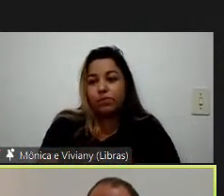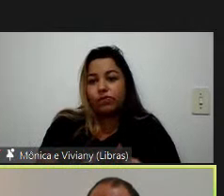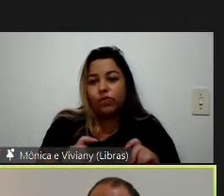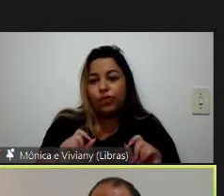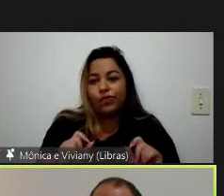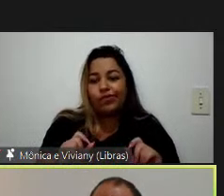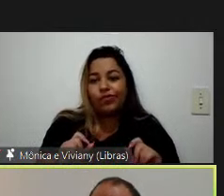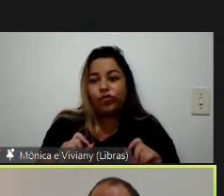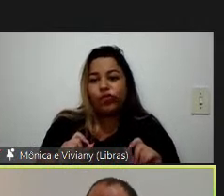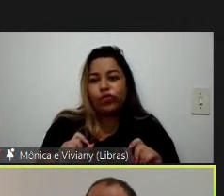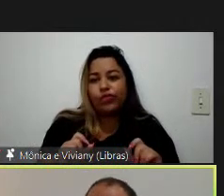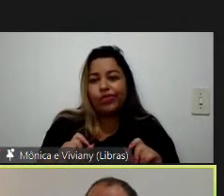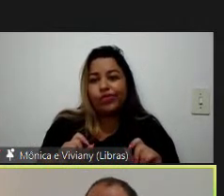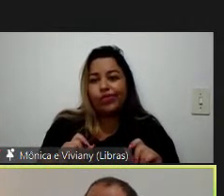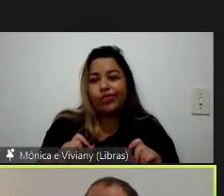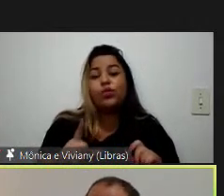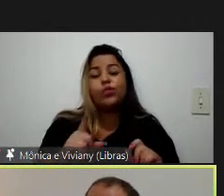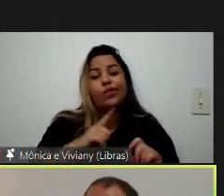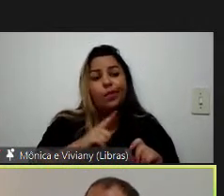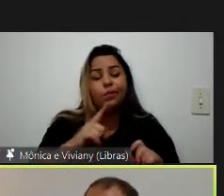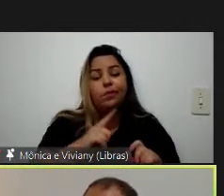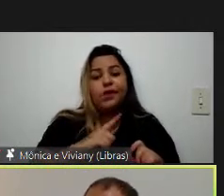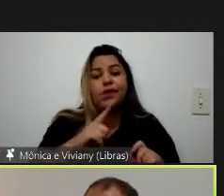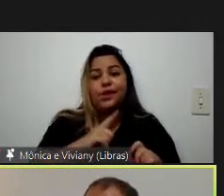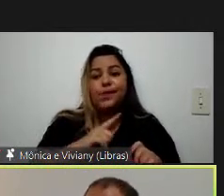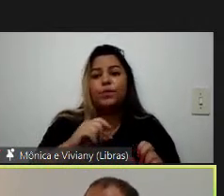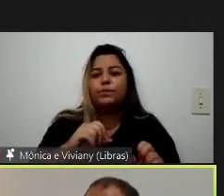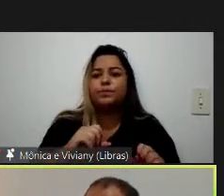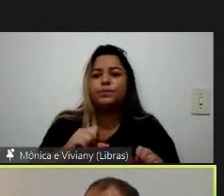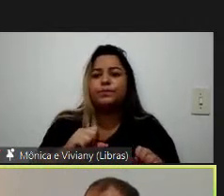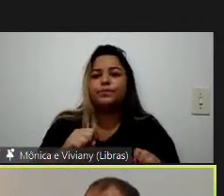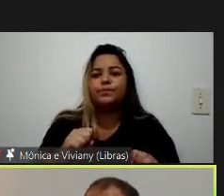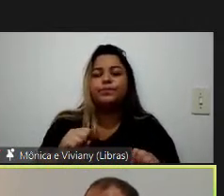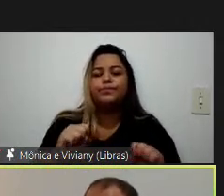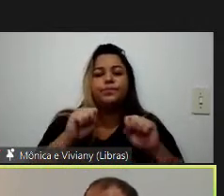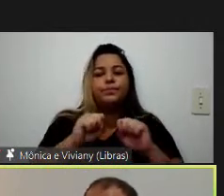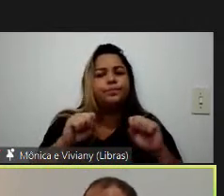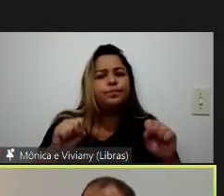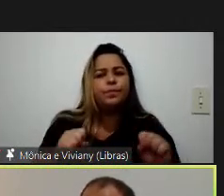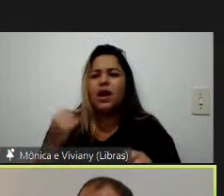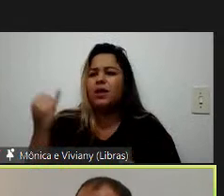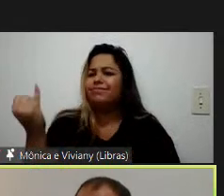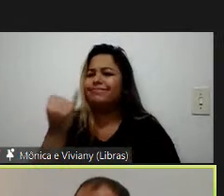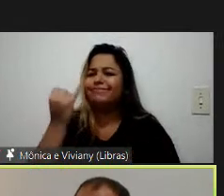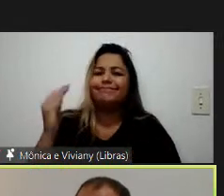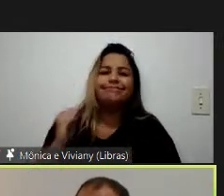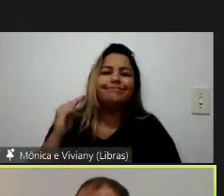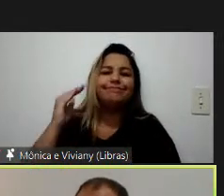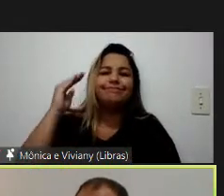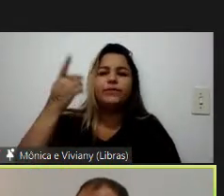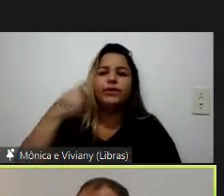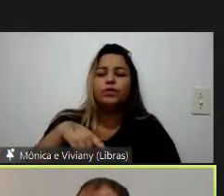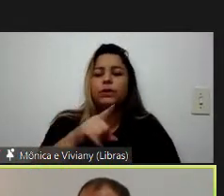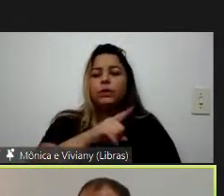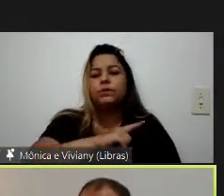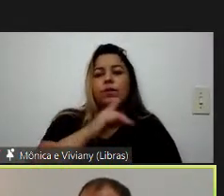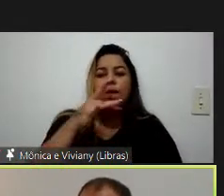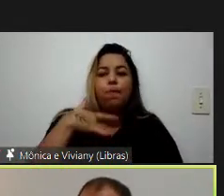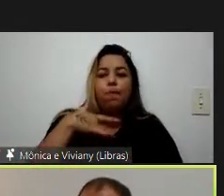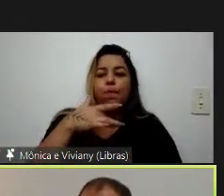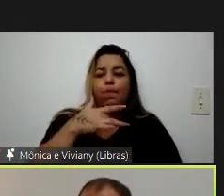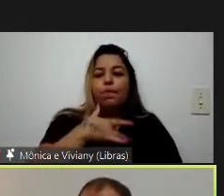nutrition, or the global food system, is of tremendous importance for our health, but it is also relevant for